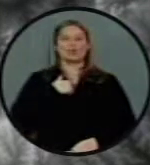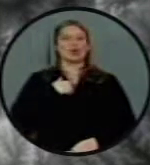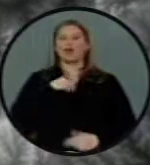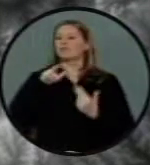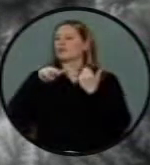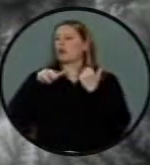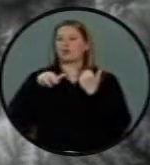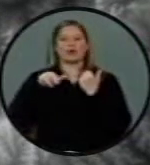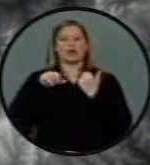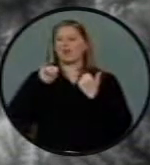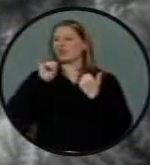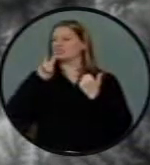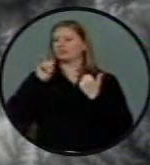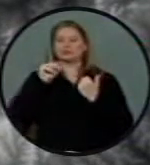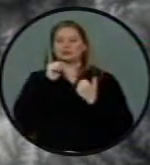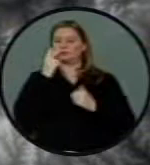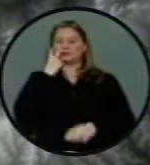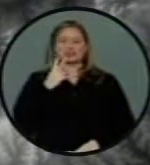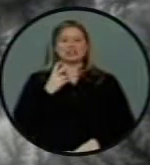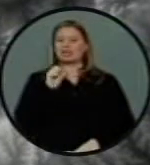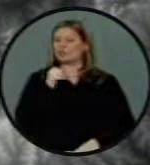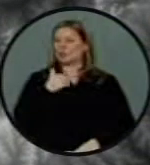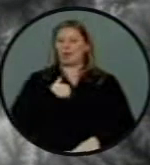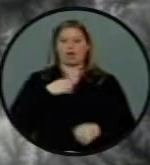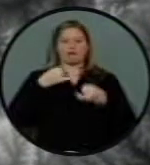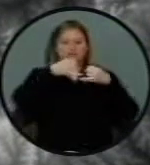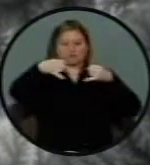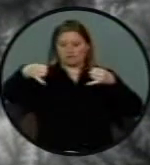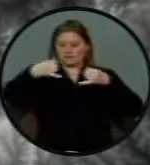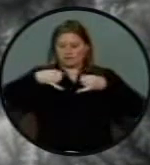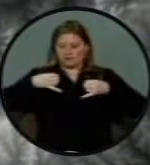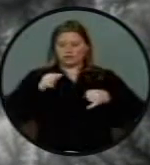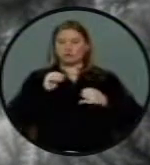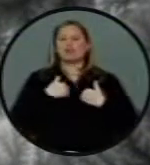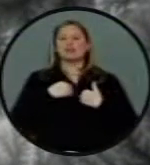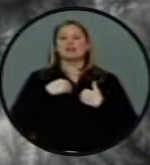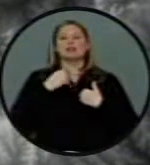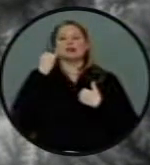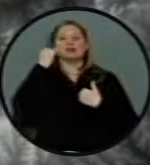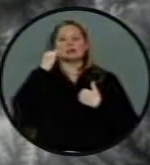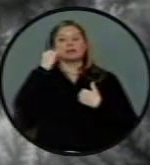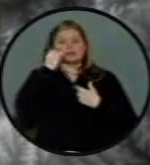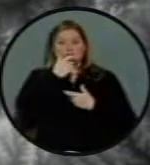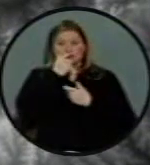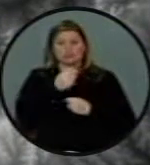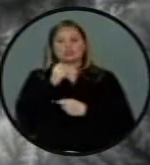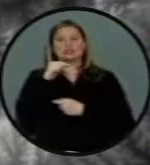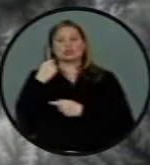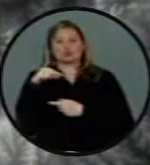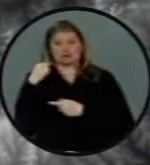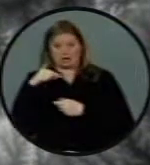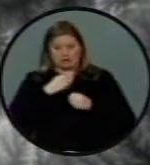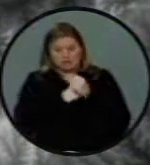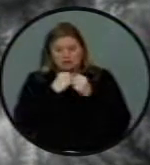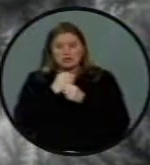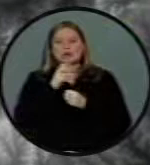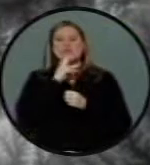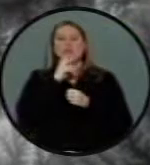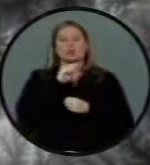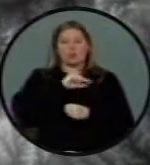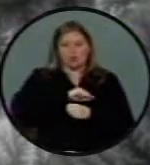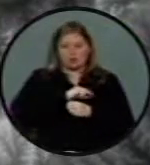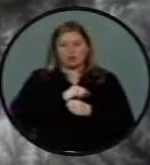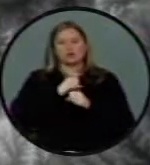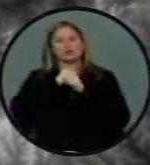highways shown. I don't have the jurisdictional lines. But if we're interested in green infrastructure, and we're interested in water quality protection, or we're interested in